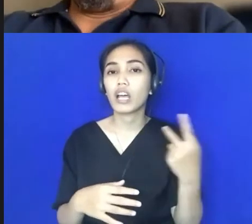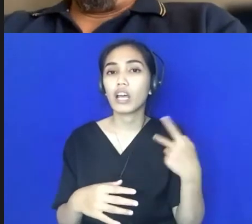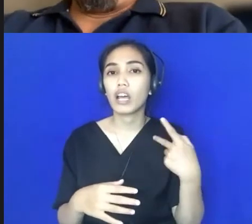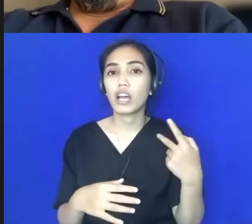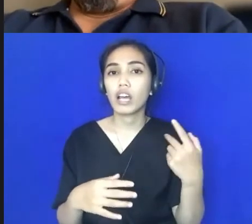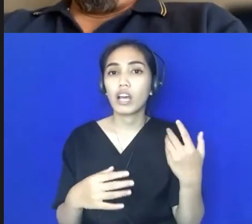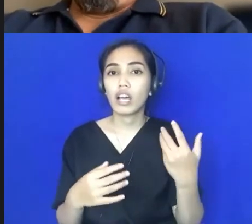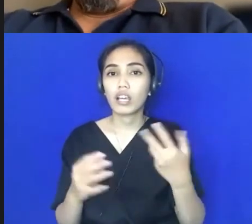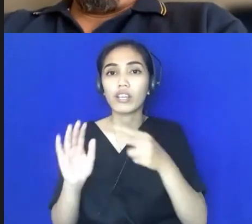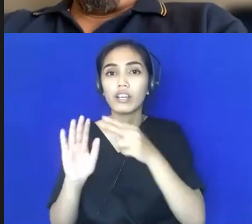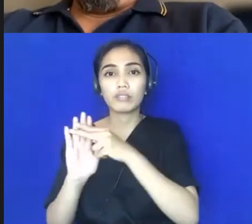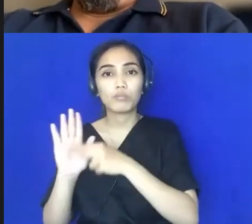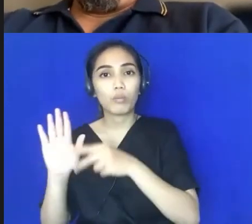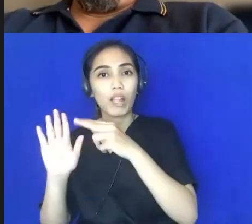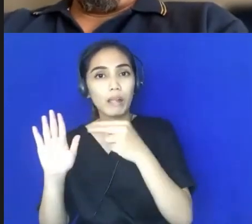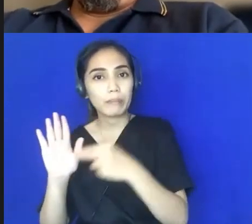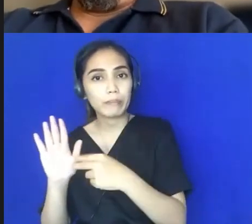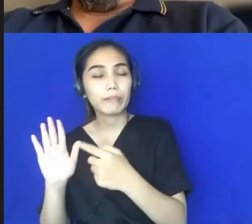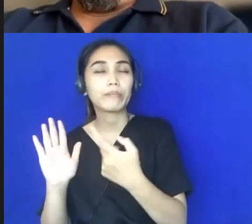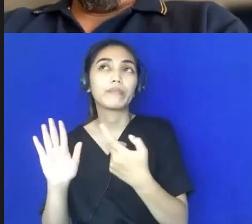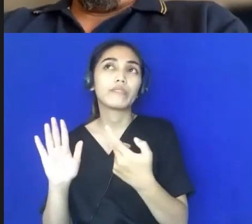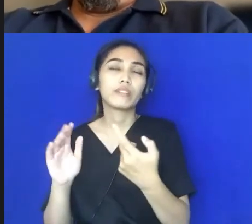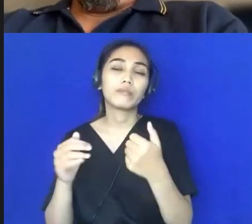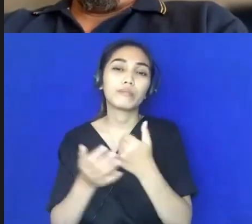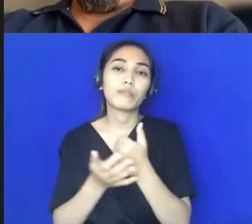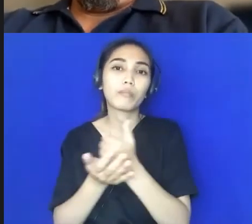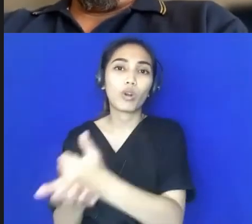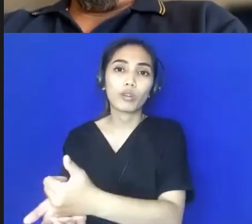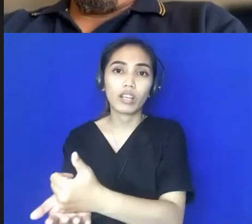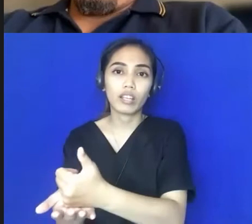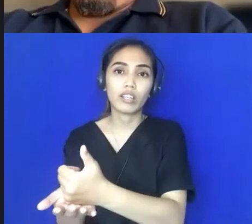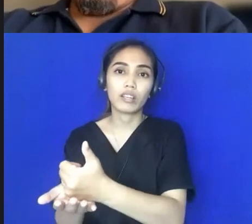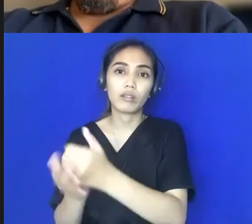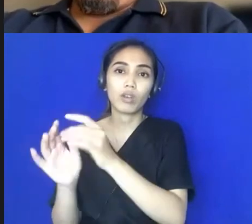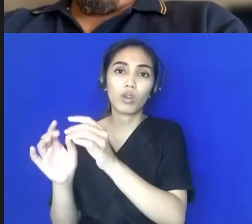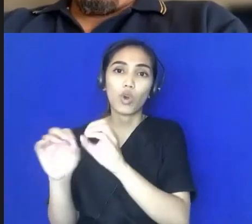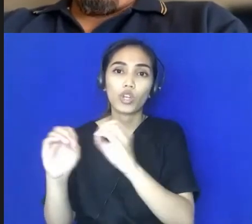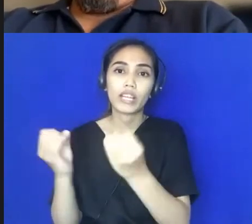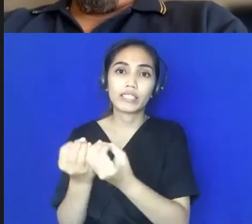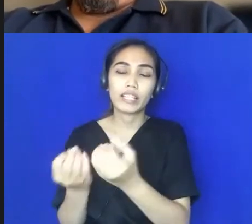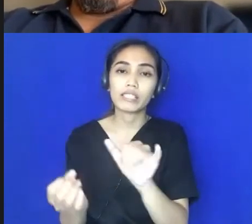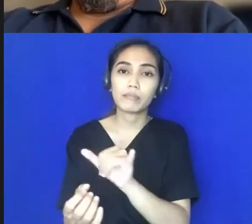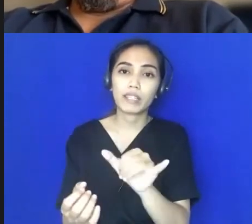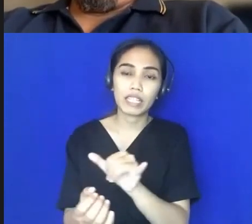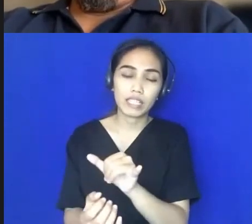new program that will be helping organizations like